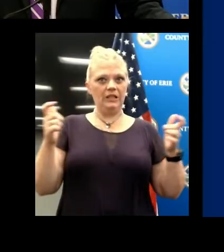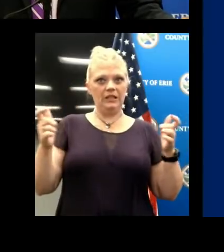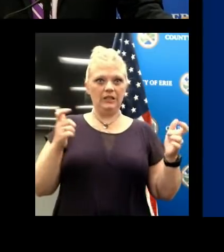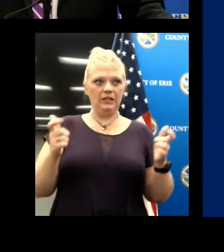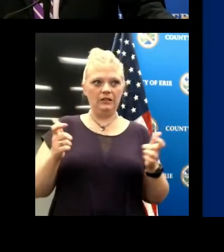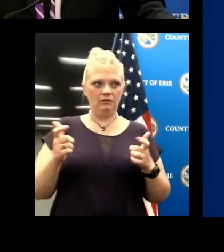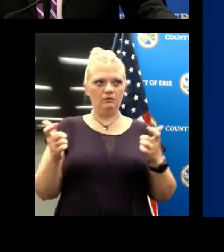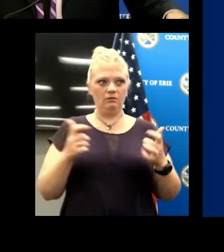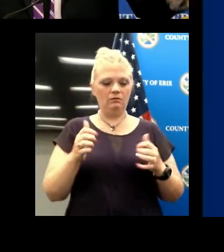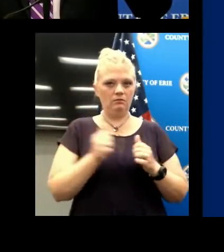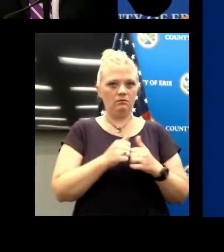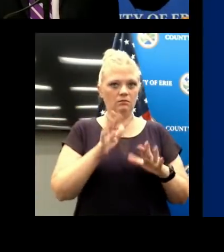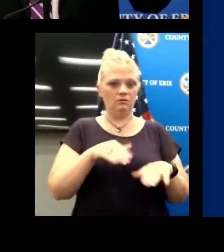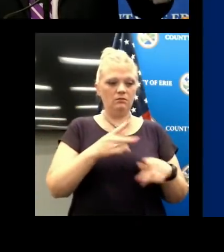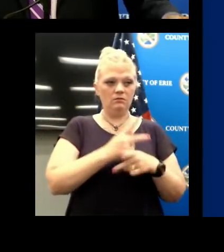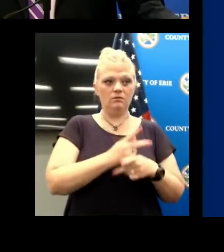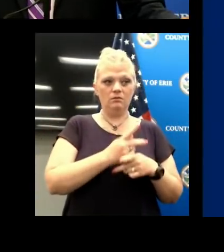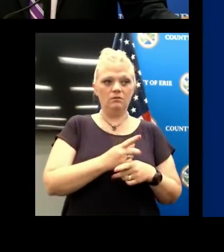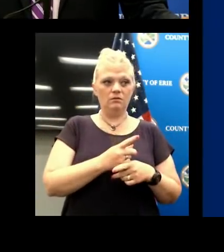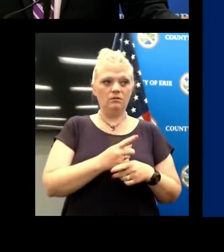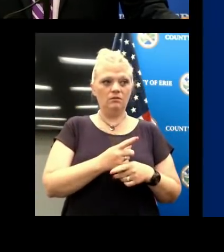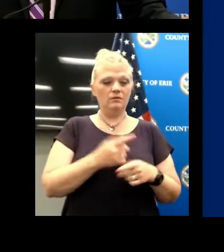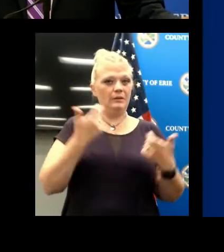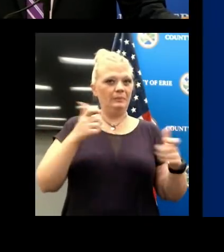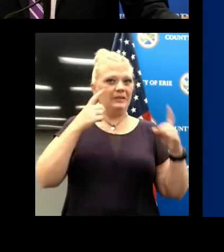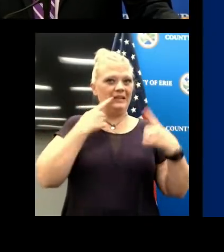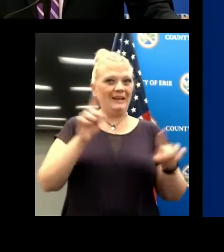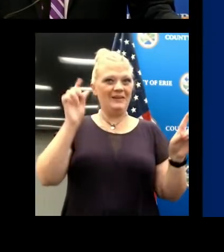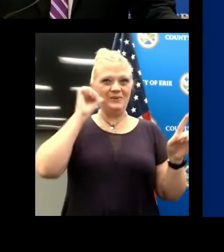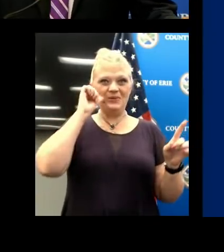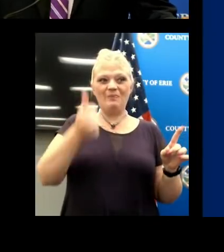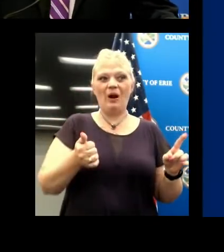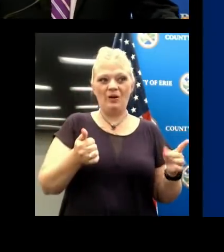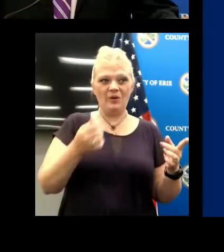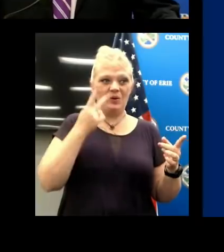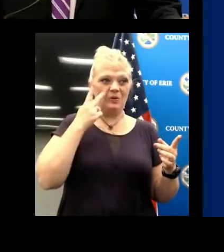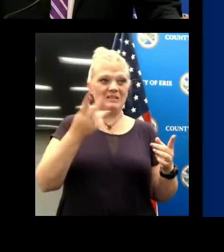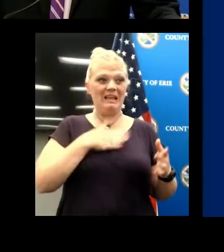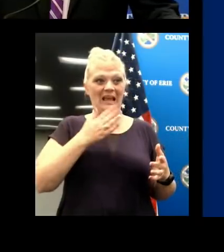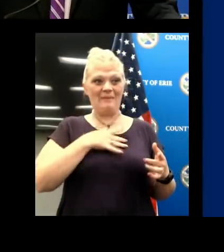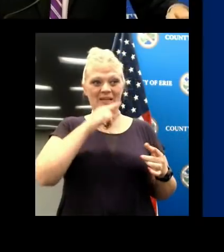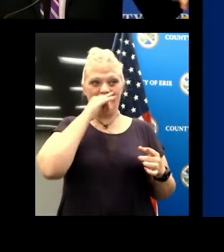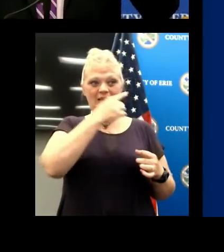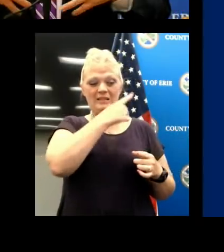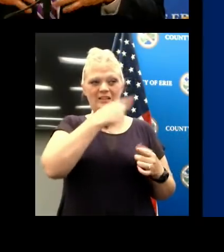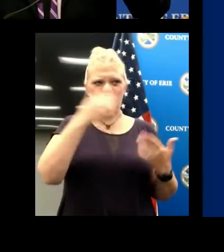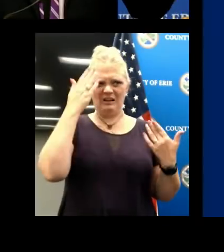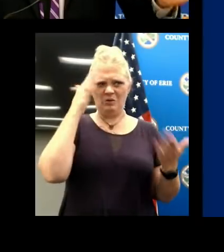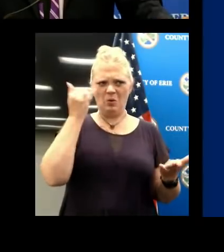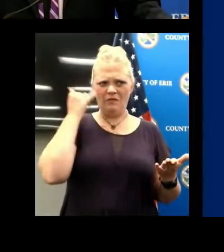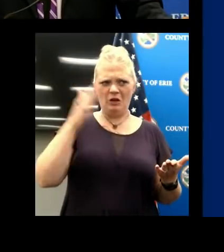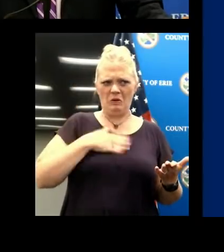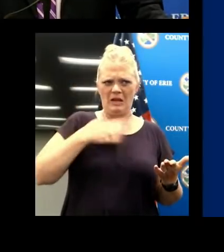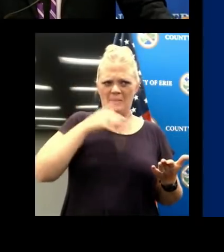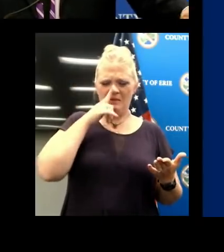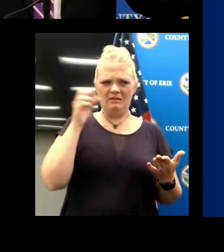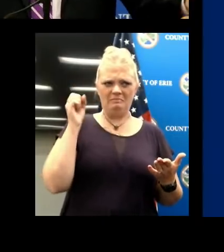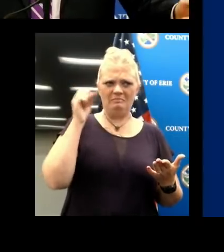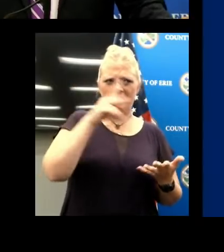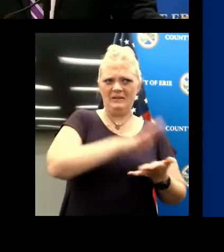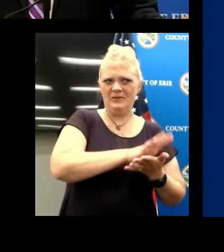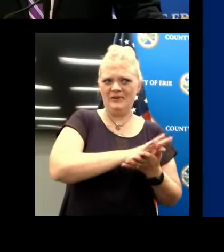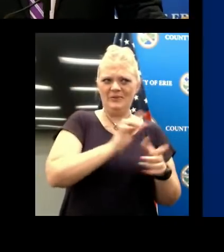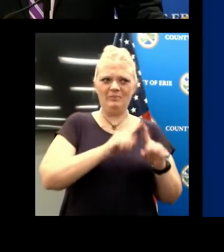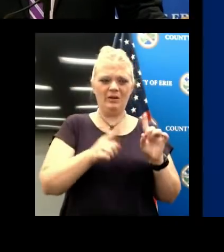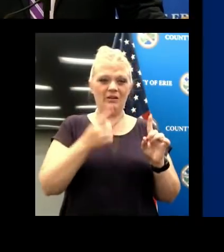to childcare. Well, the big announcement's coming tomorrow. You see lots of happy kids in that slide there. I don't know if they're necessarily happy because they're going back to school, but for some of